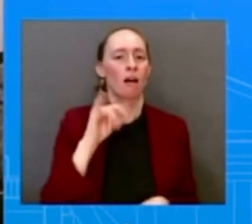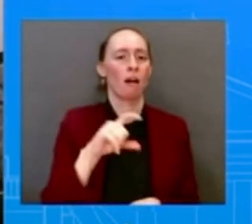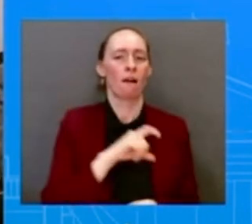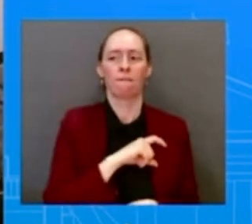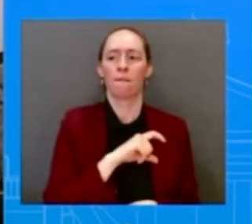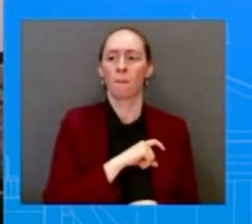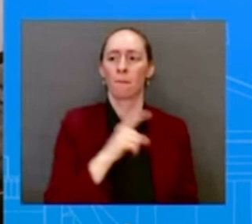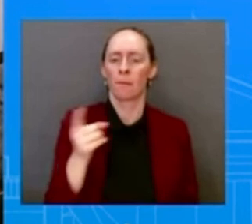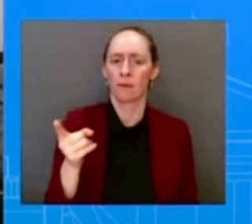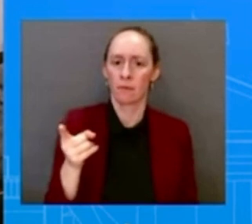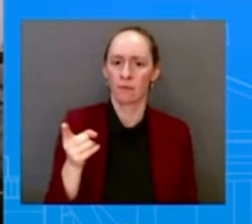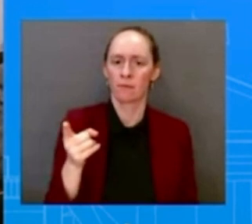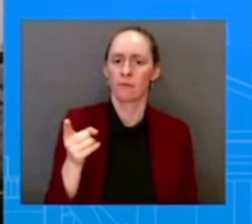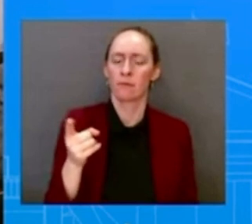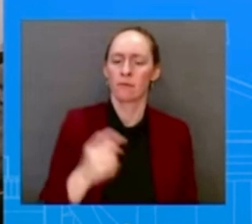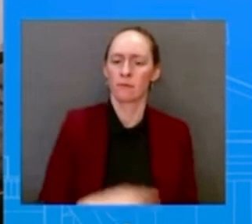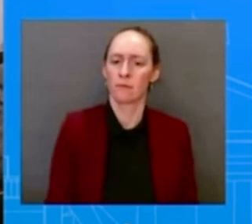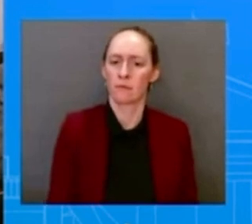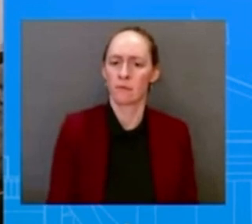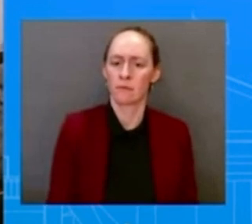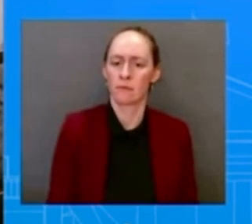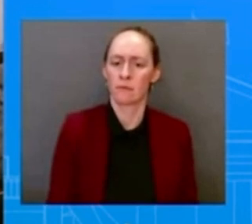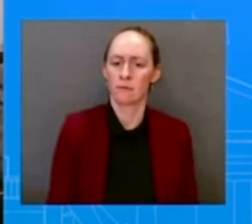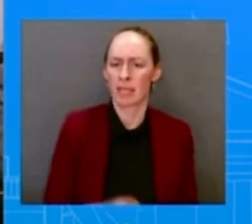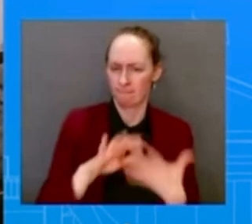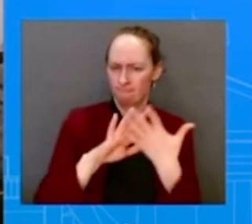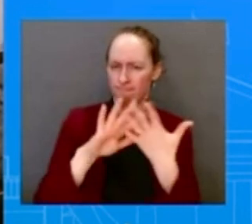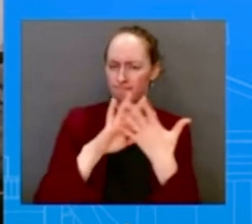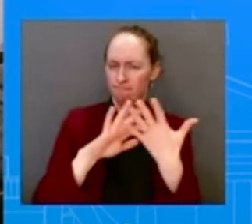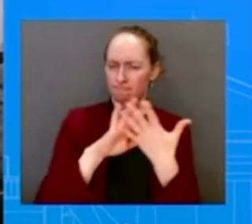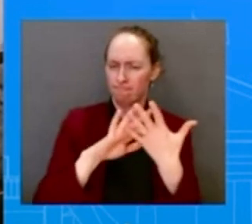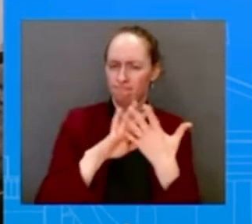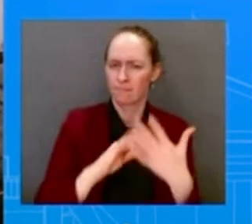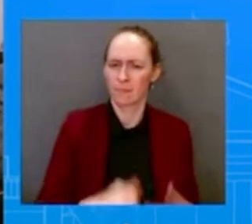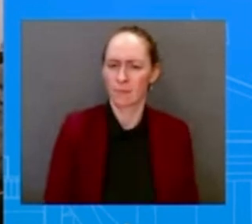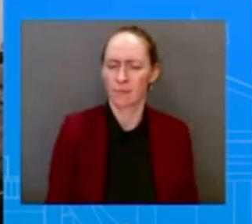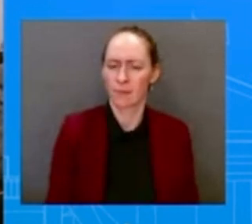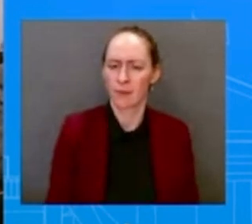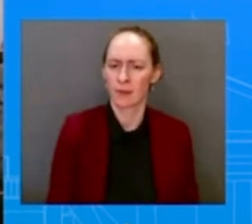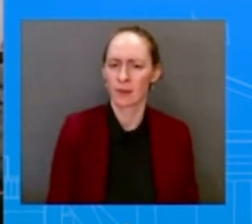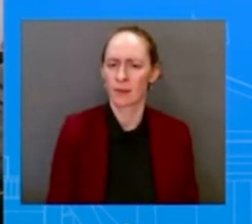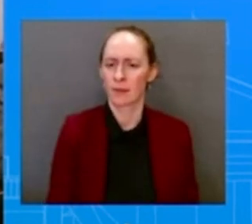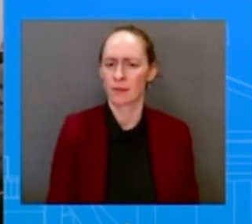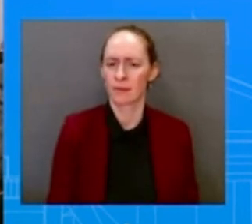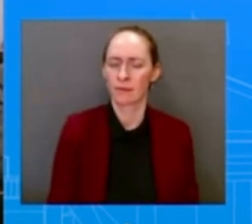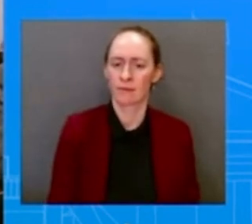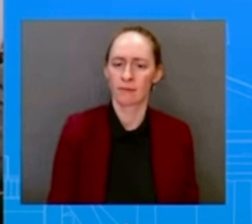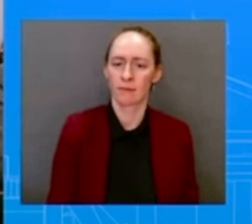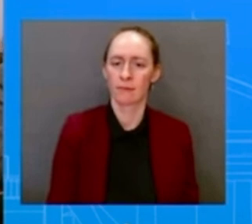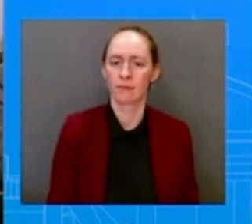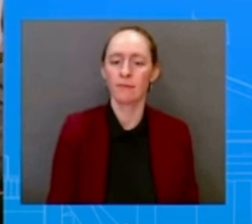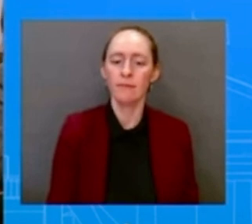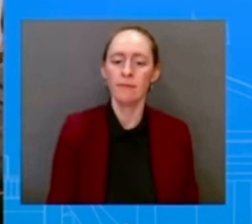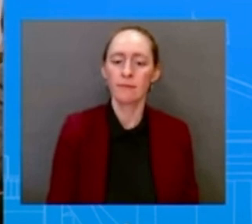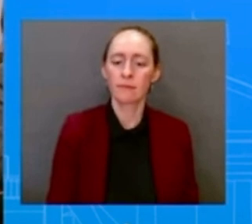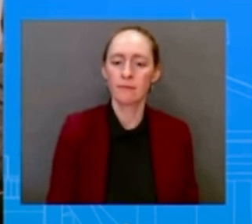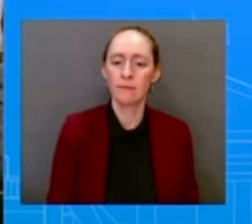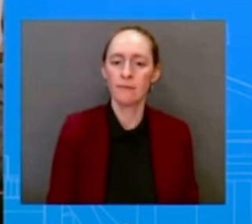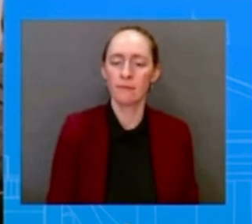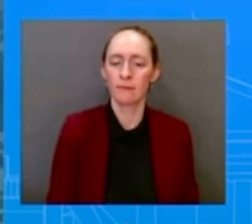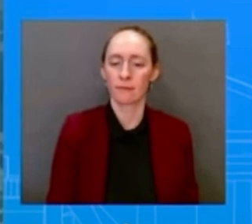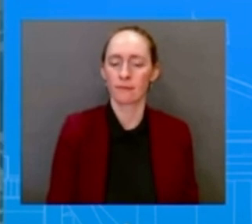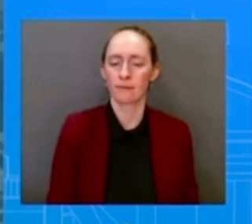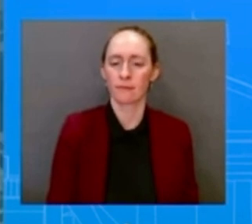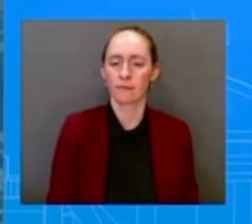which outraged Democrats and Republicans. And the president is the only person who has the authority to fire him. Is that something he's considering?